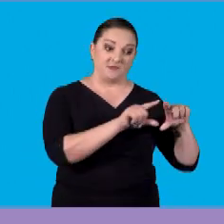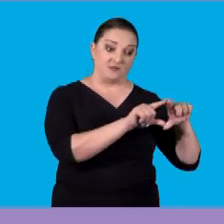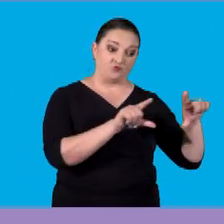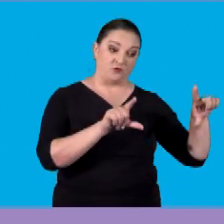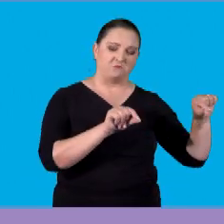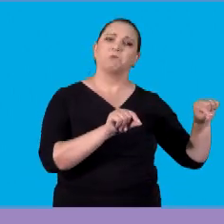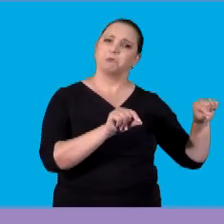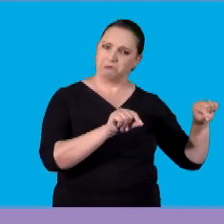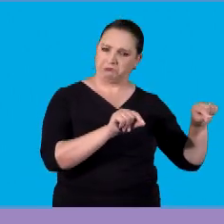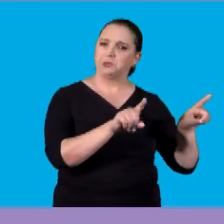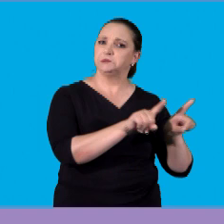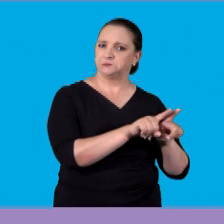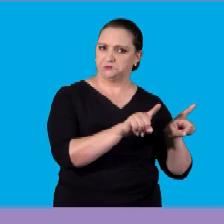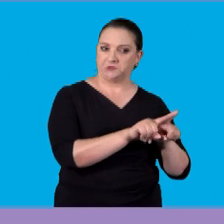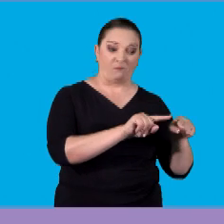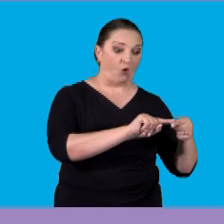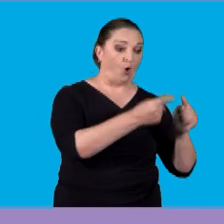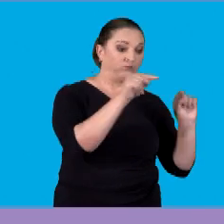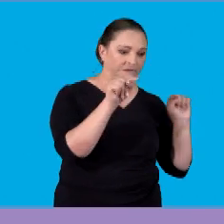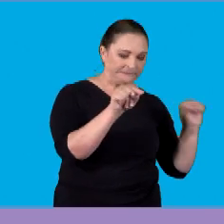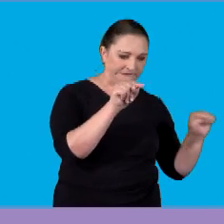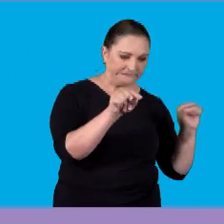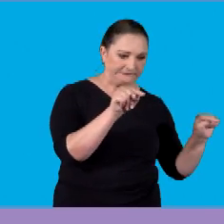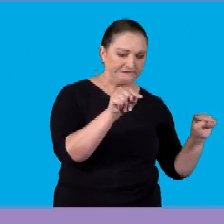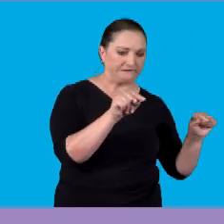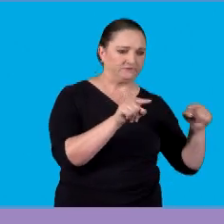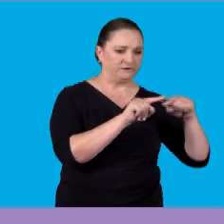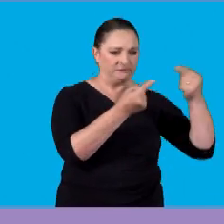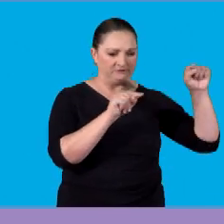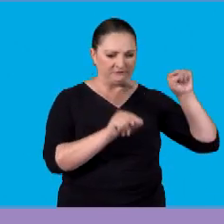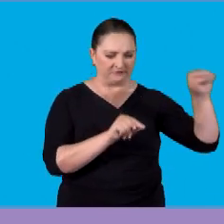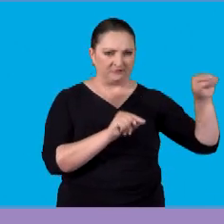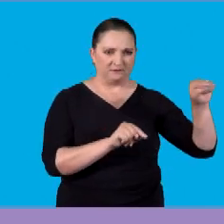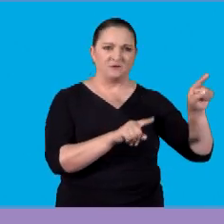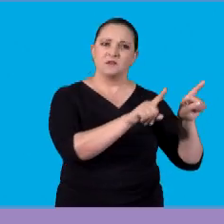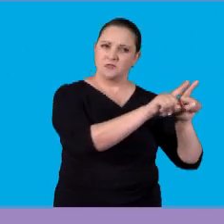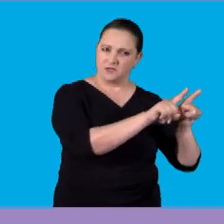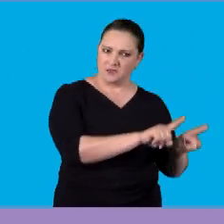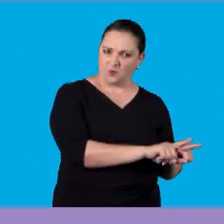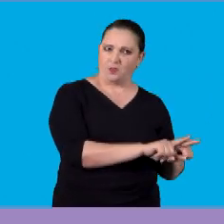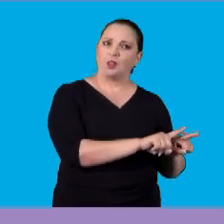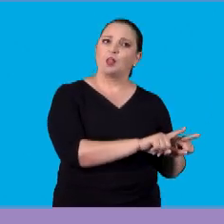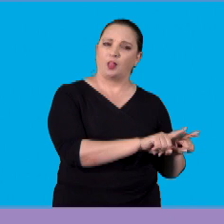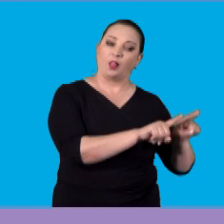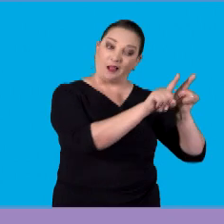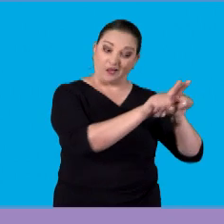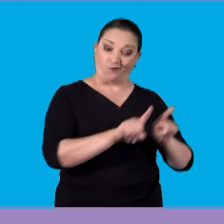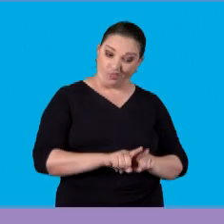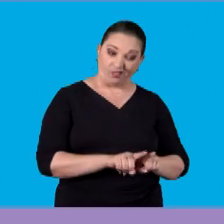for our rectangle. We know that the opposite angles are equal. So angle P will be equals to